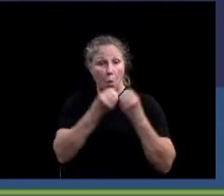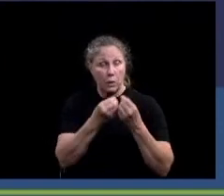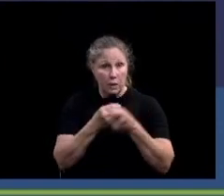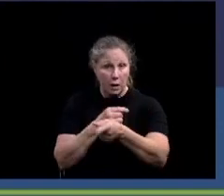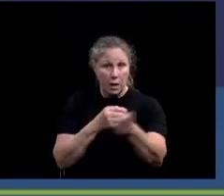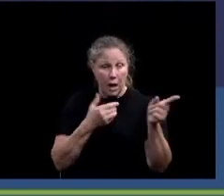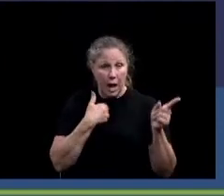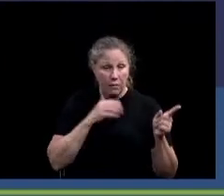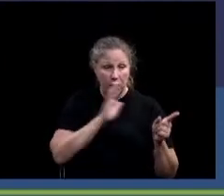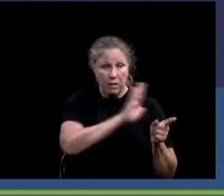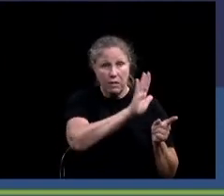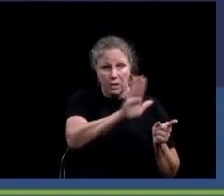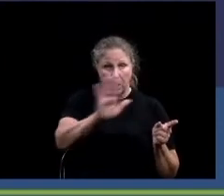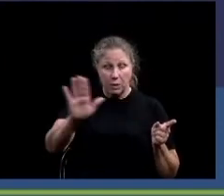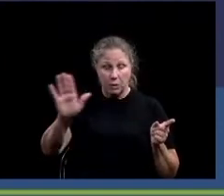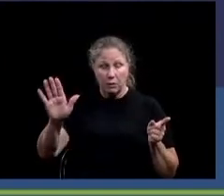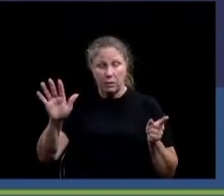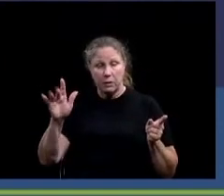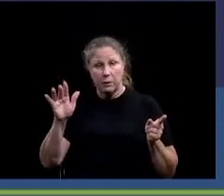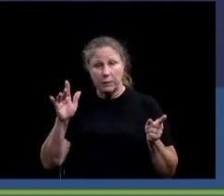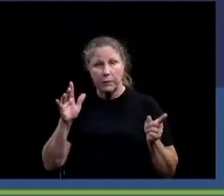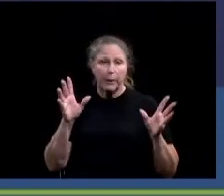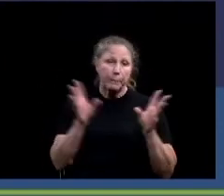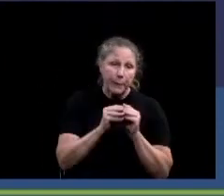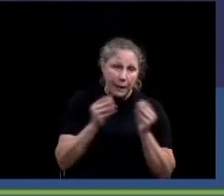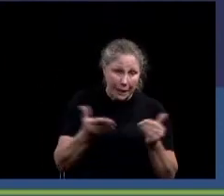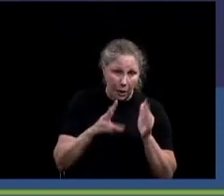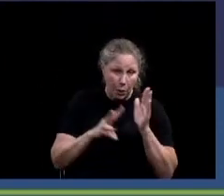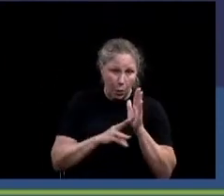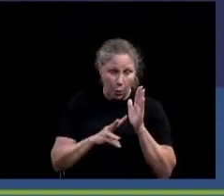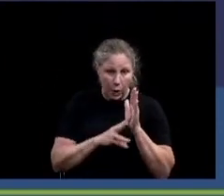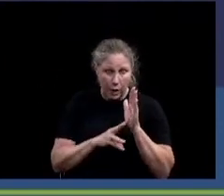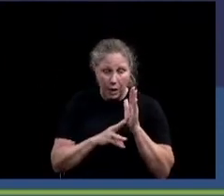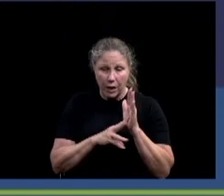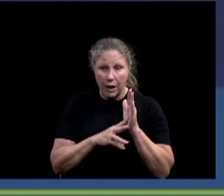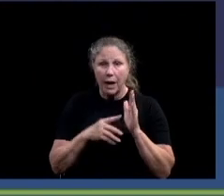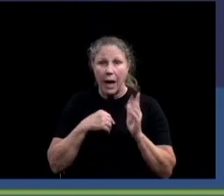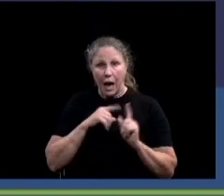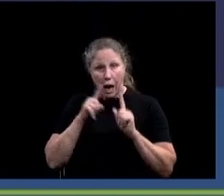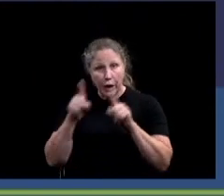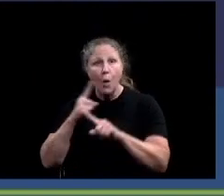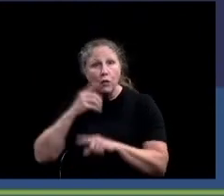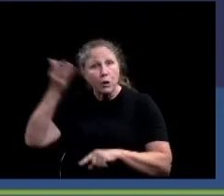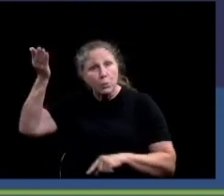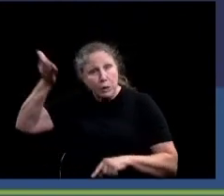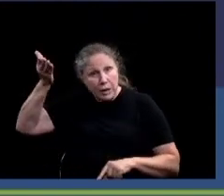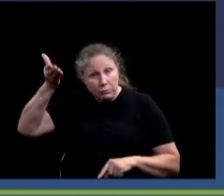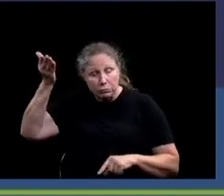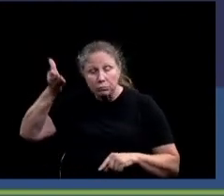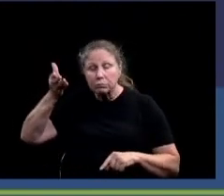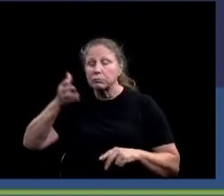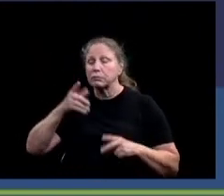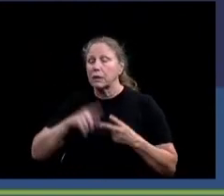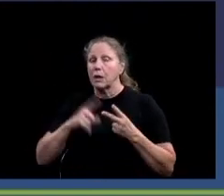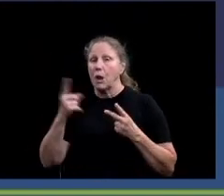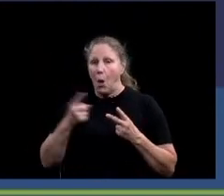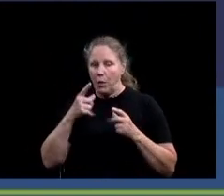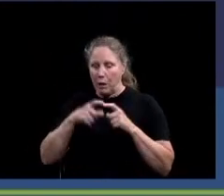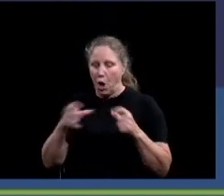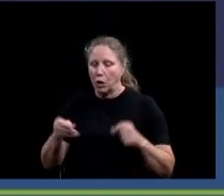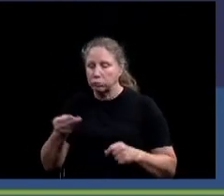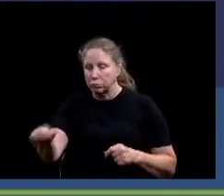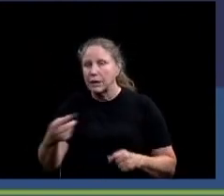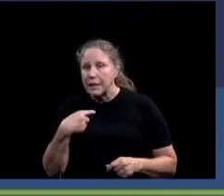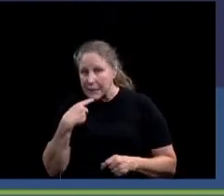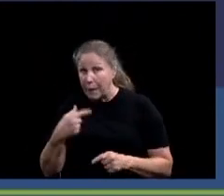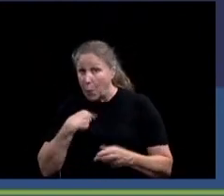conferences here in Waco, and I've been asked to give keynote addresses, and I always leave my card and tell folks we're hiring. So right. I'm